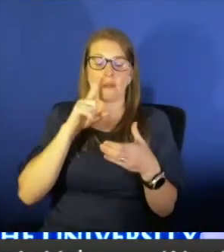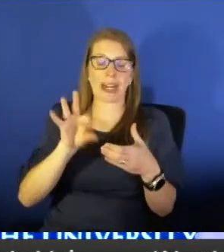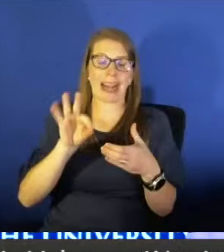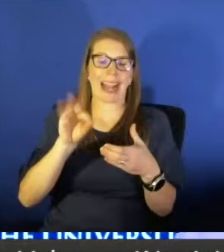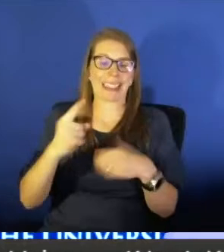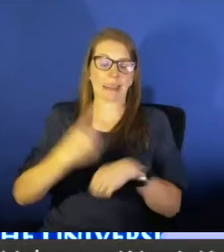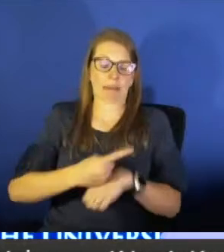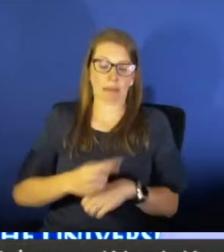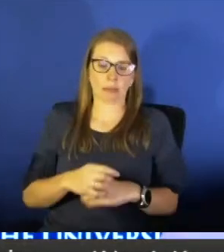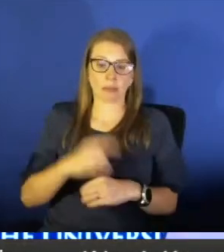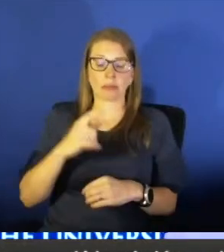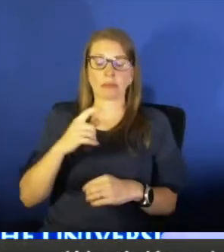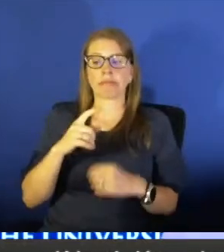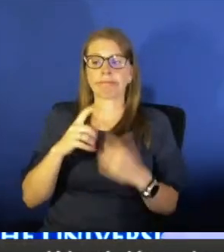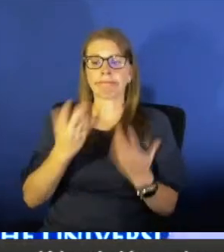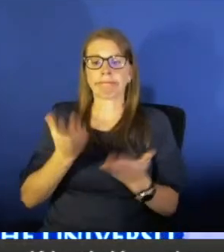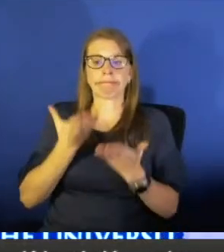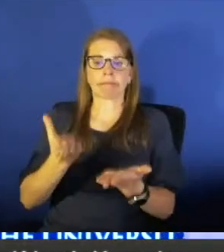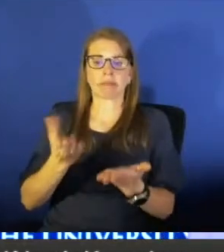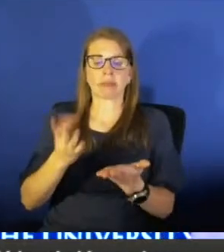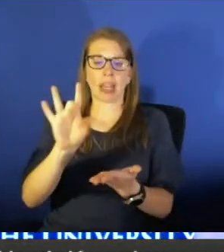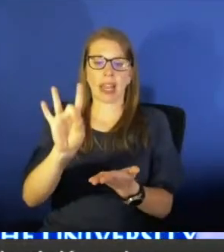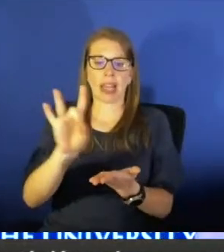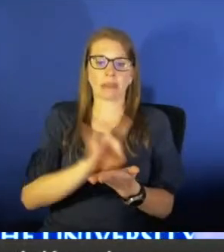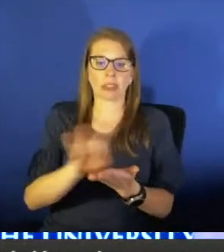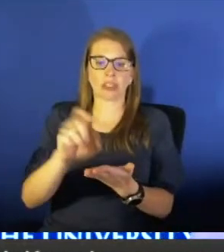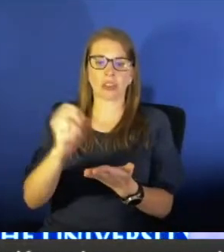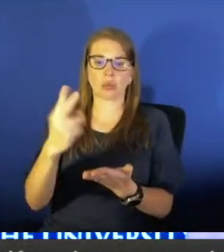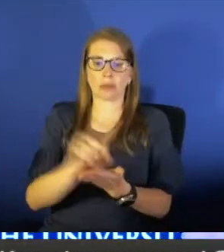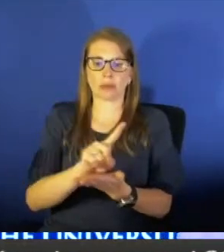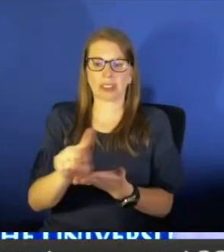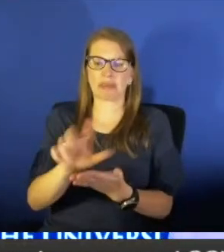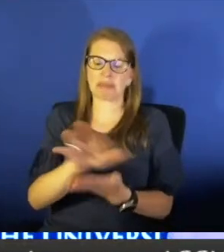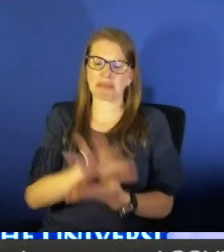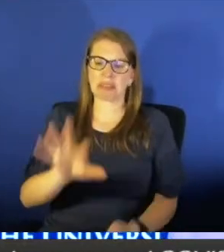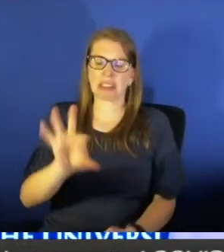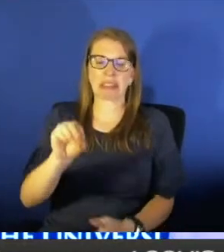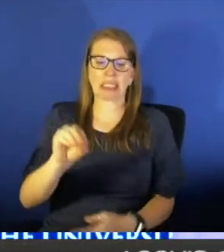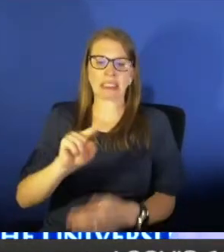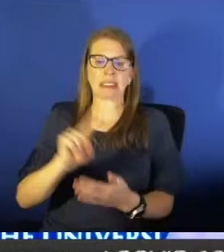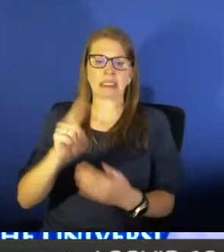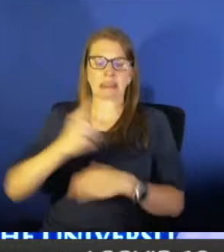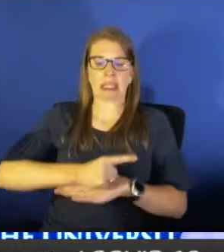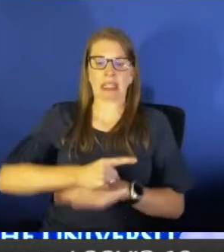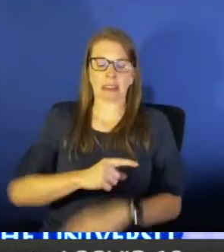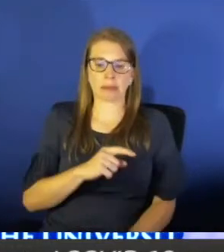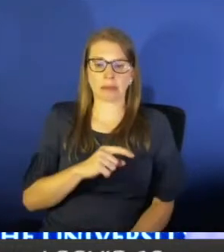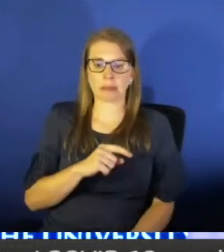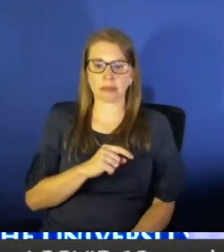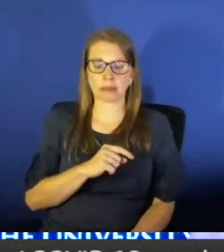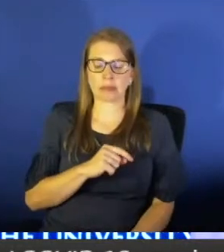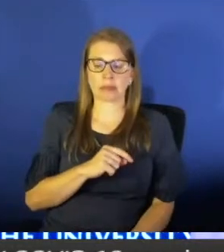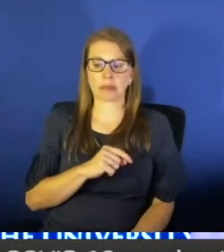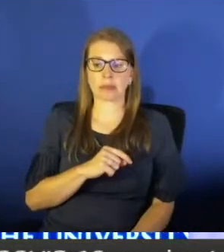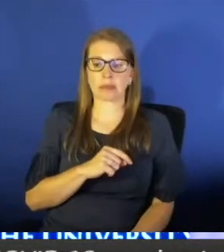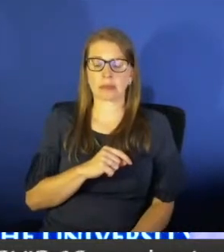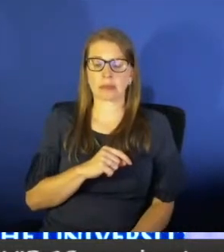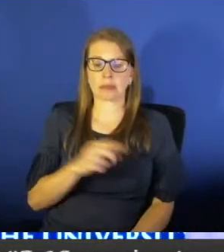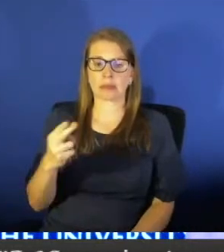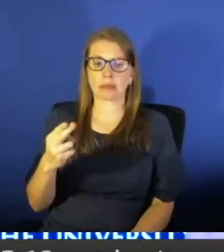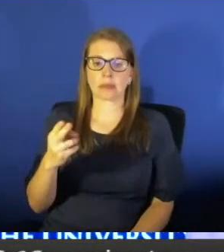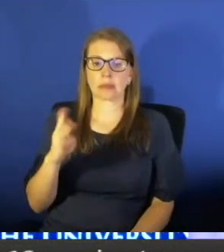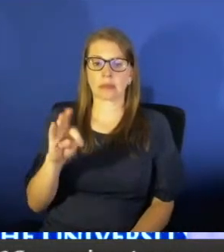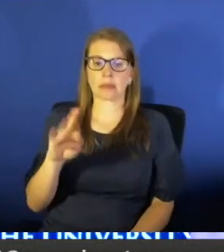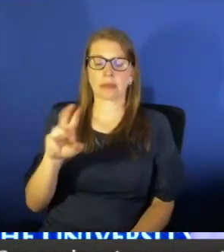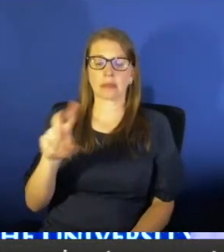I've been recommending about 8 to 12 weeks, which is almost to that 90-day. That hybrid immunity is a term that's being thrown around, but that's